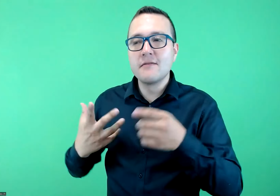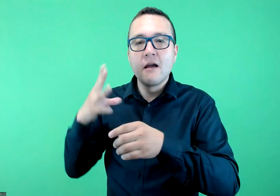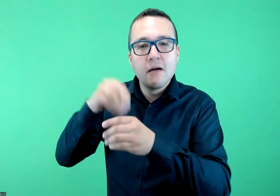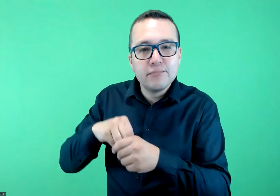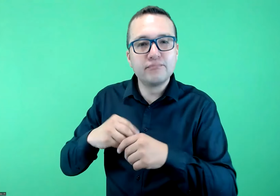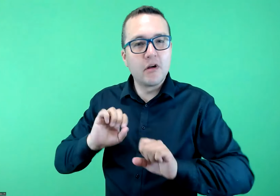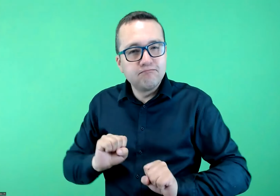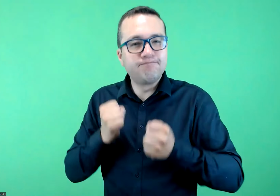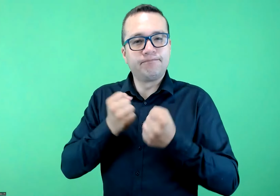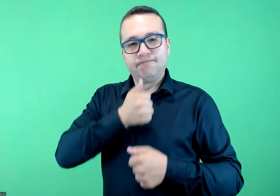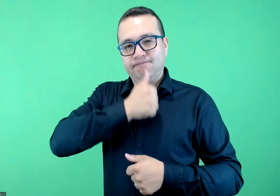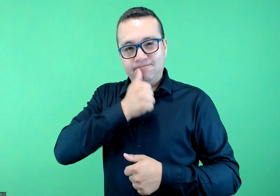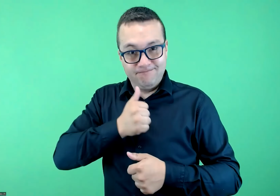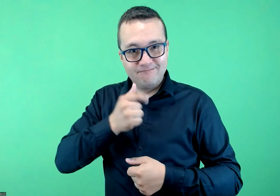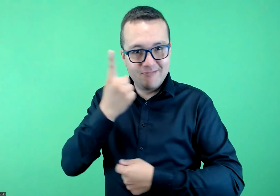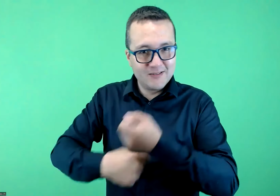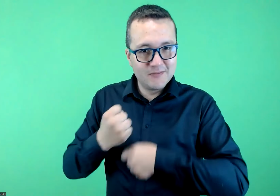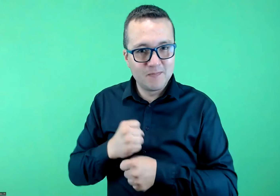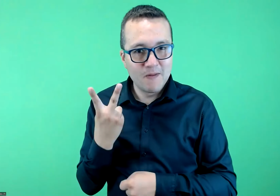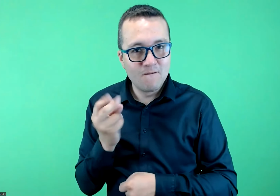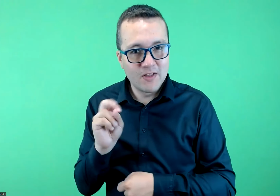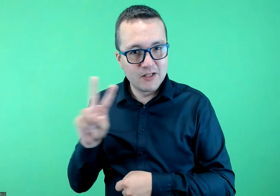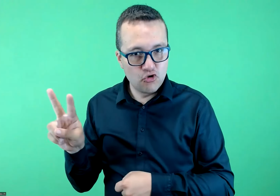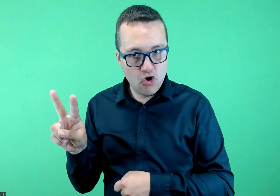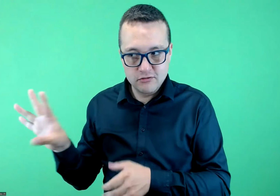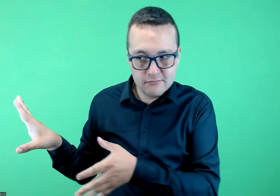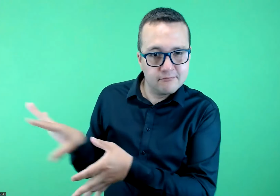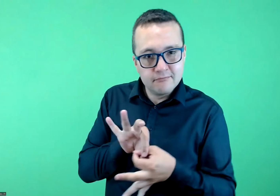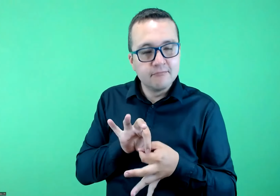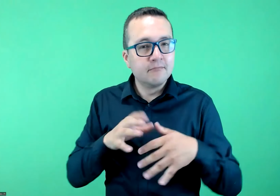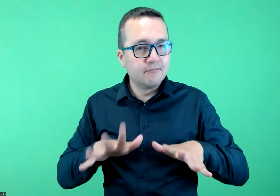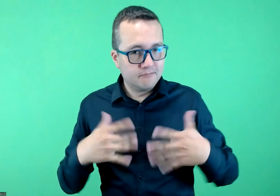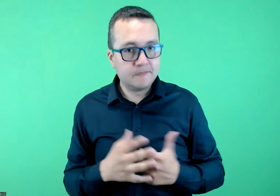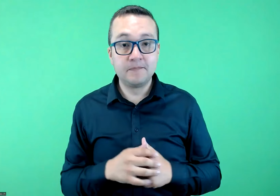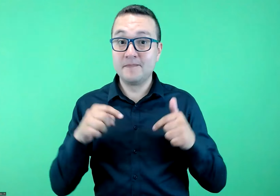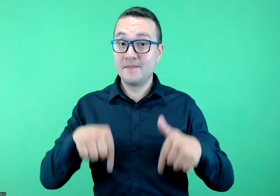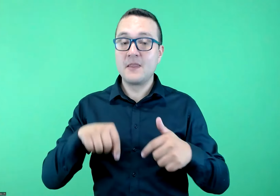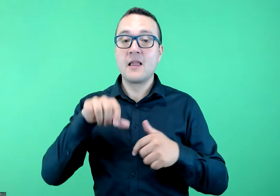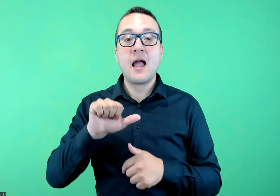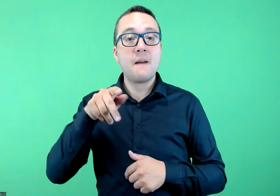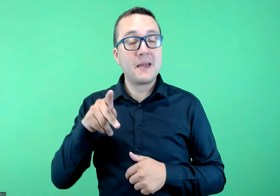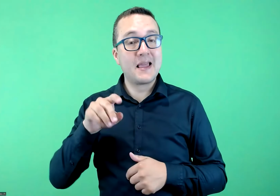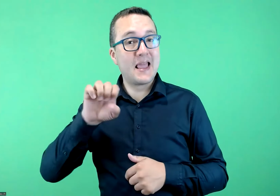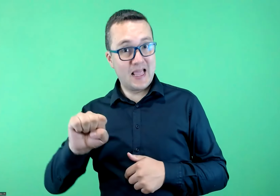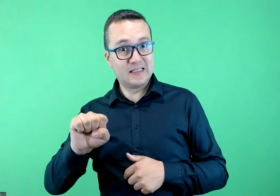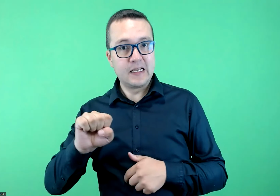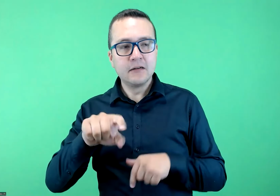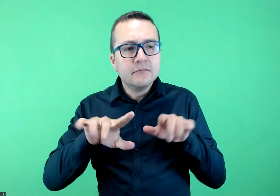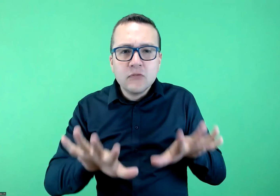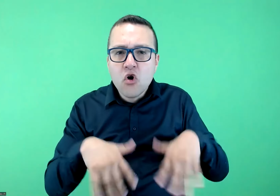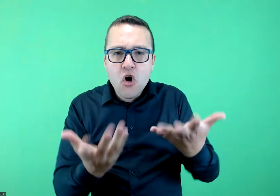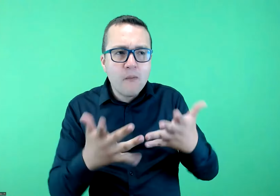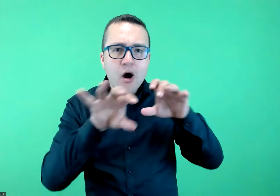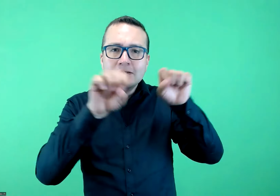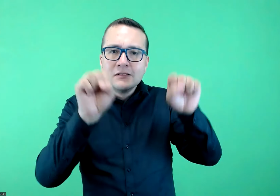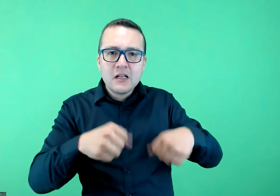in 2022. For this first event, we have decided to tackle a very central point to PAHO